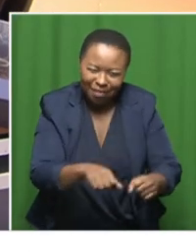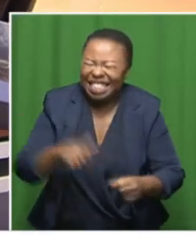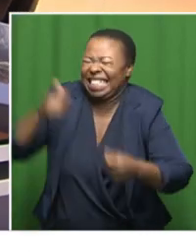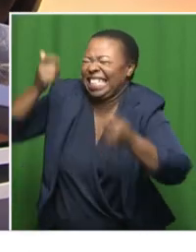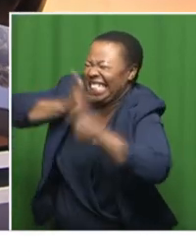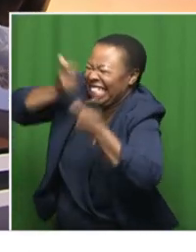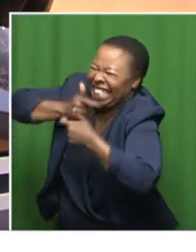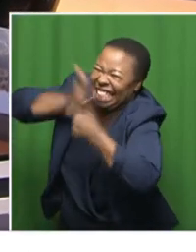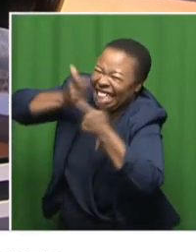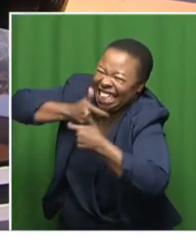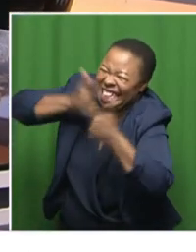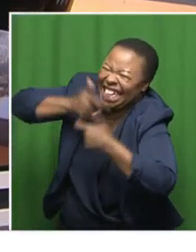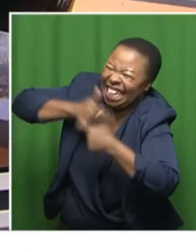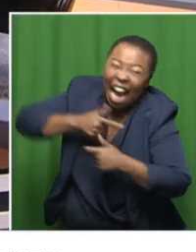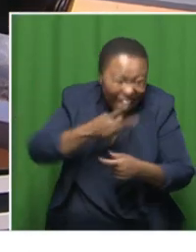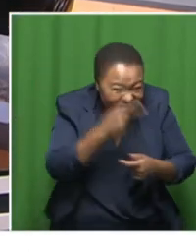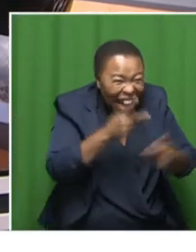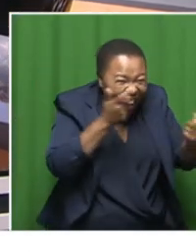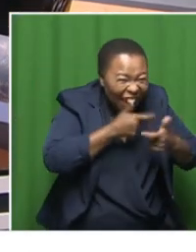You see how much fun it is?